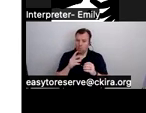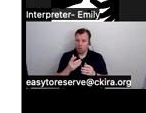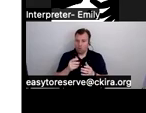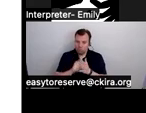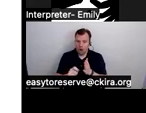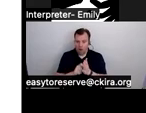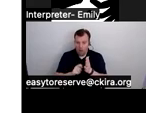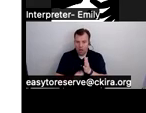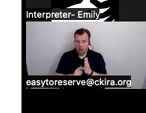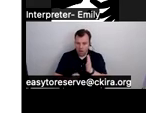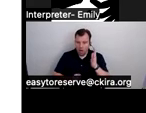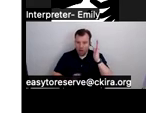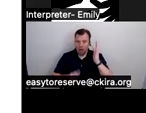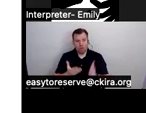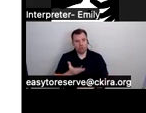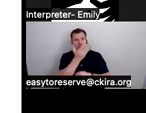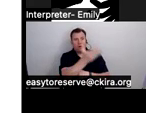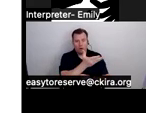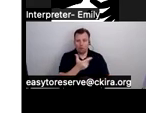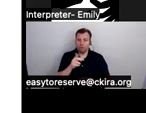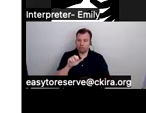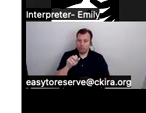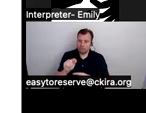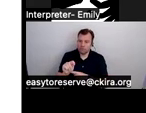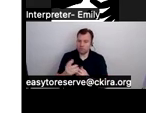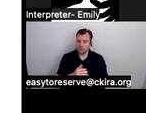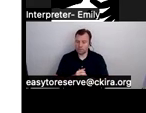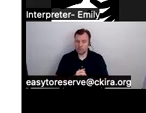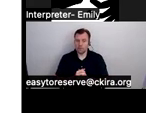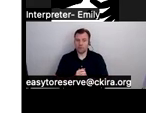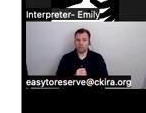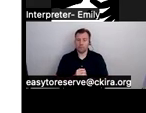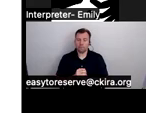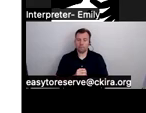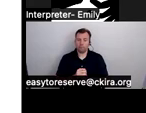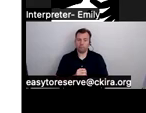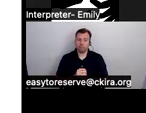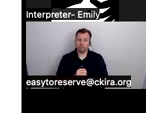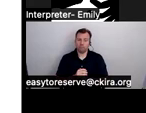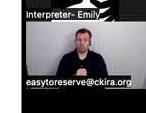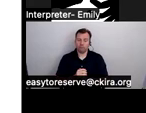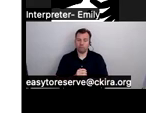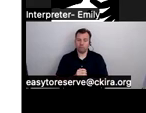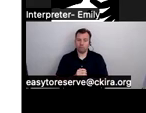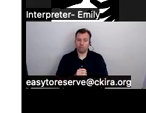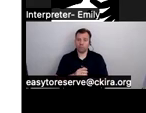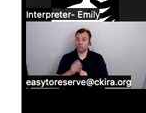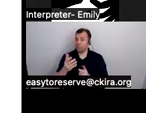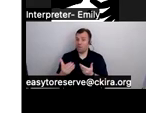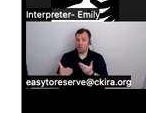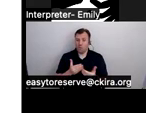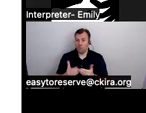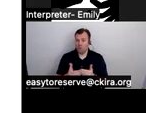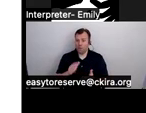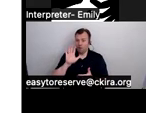proposal. And the most important thing is that you want to, really know that the project, whatever your project is,